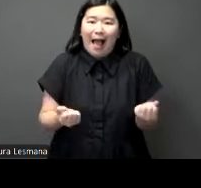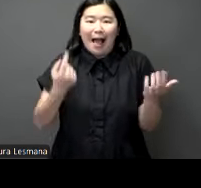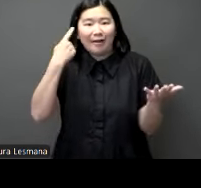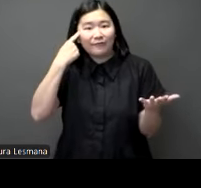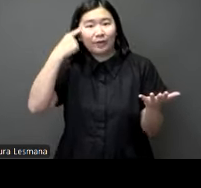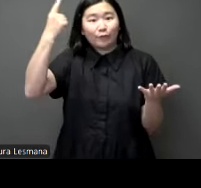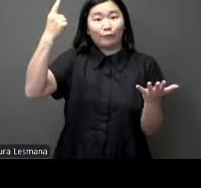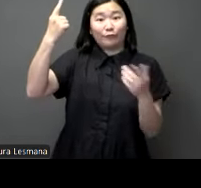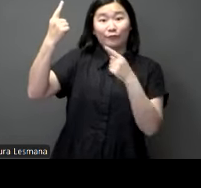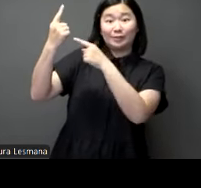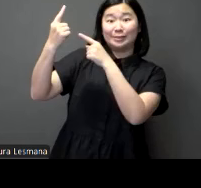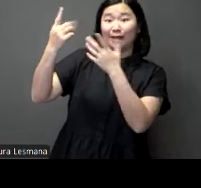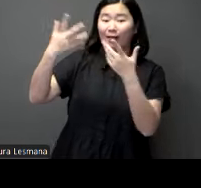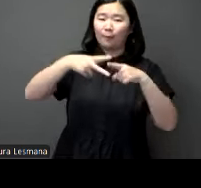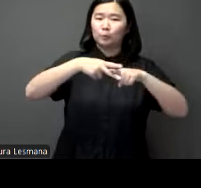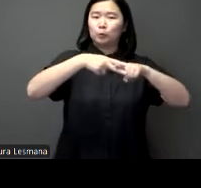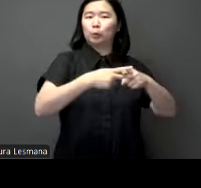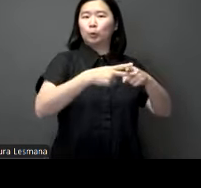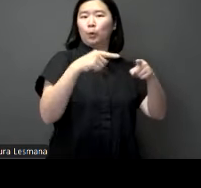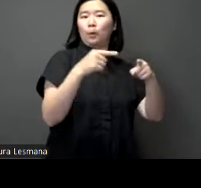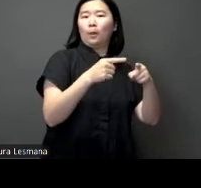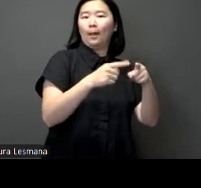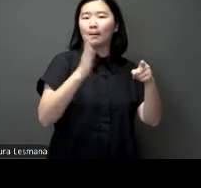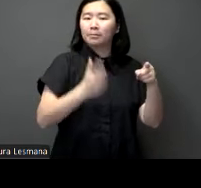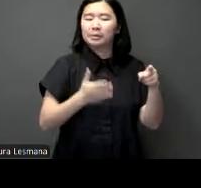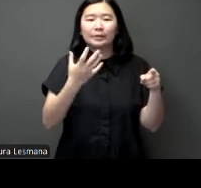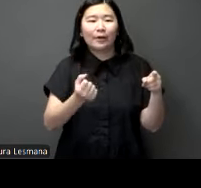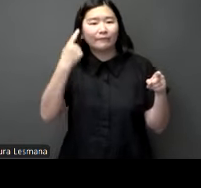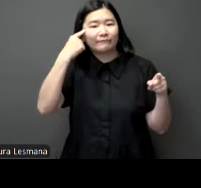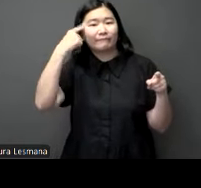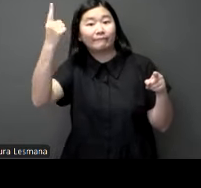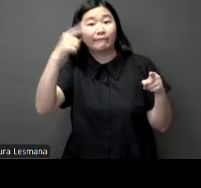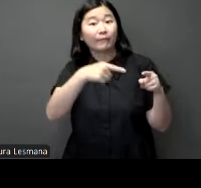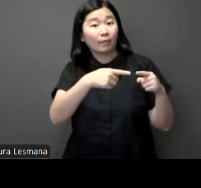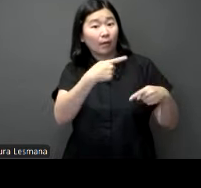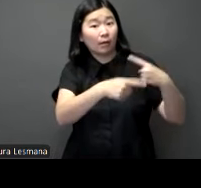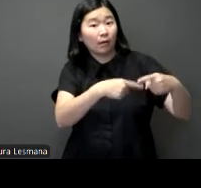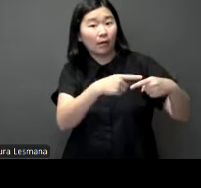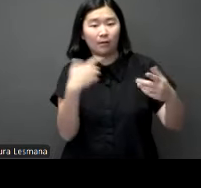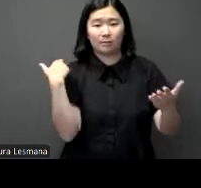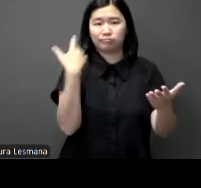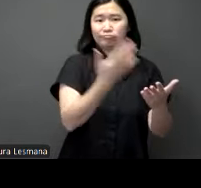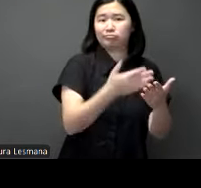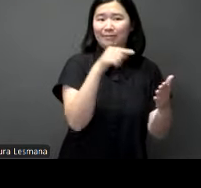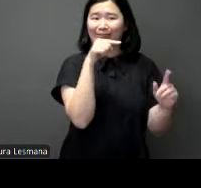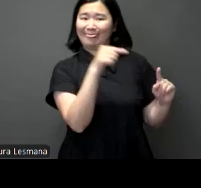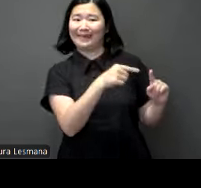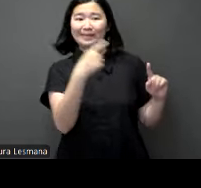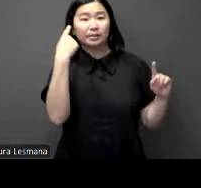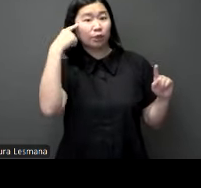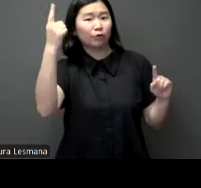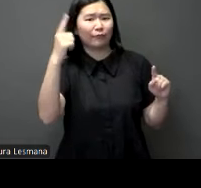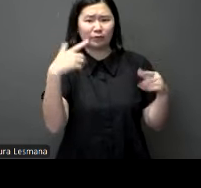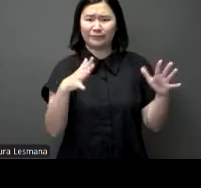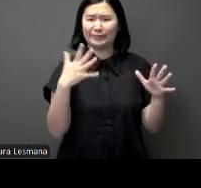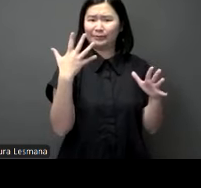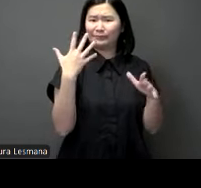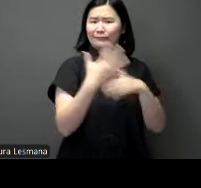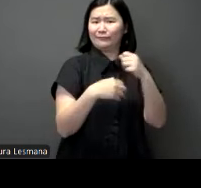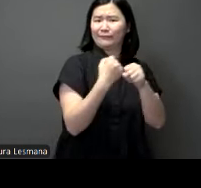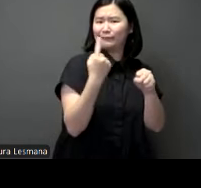this idea of trying to operationalize the issue of social determinants within the work. Therefore, it was not